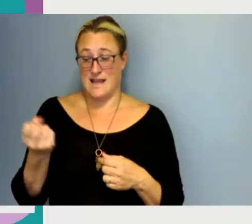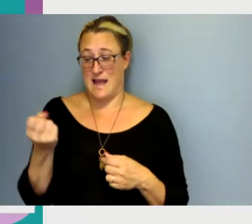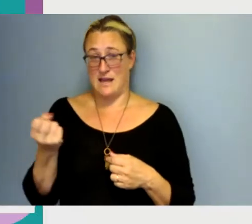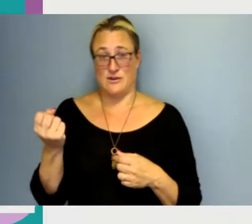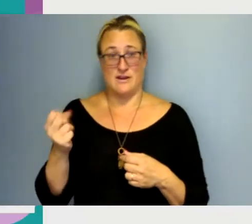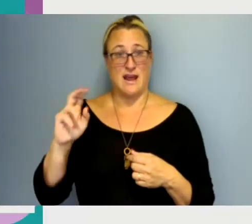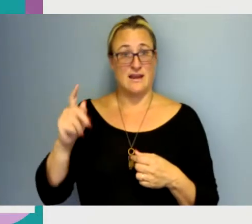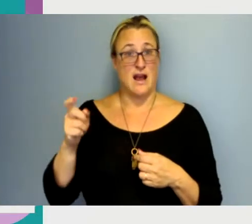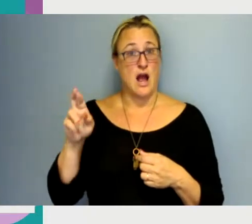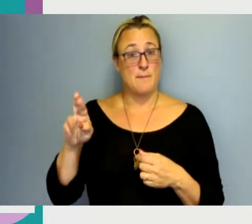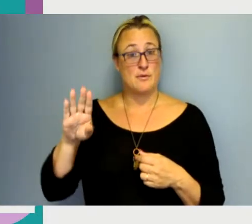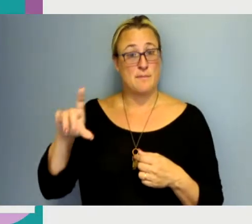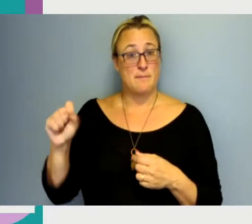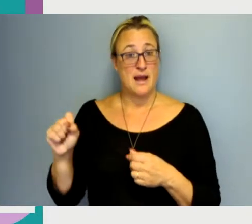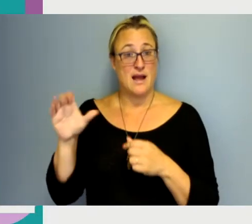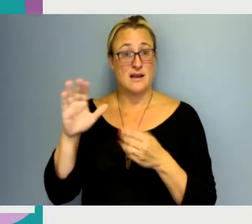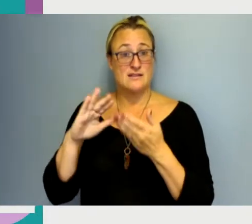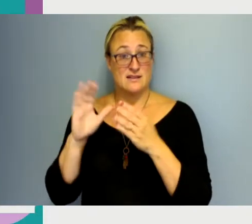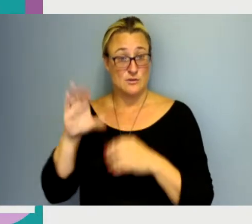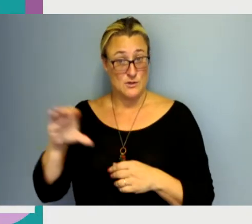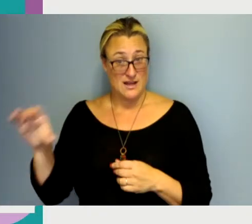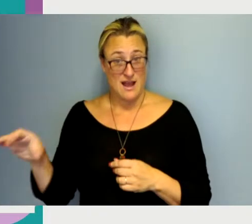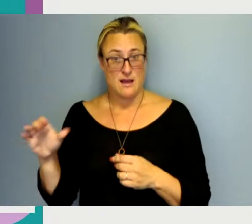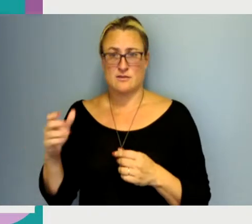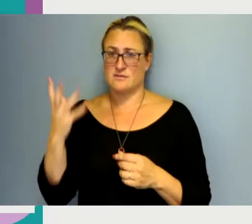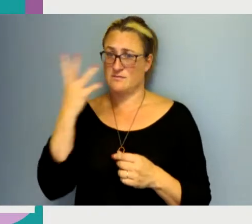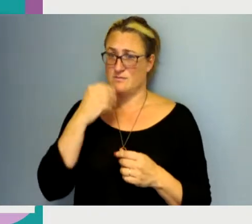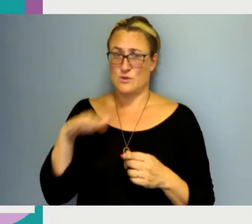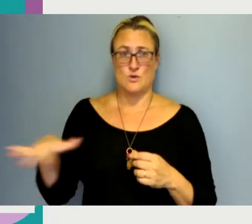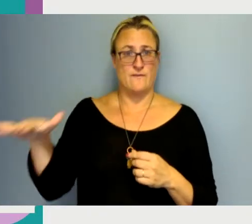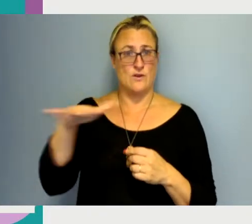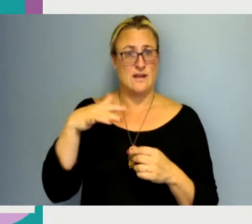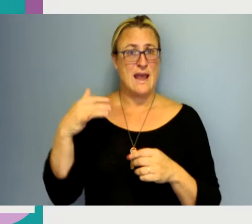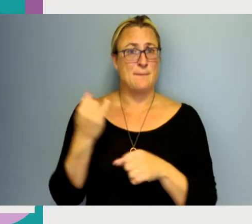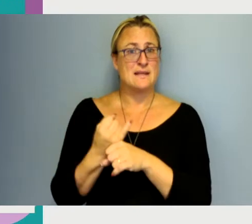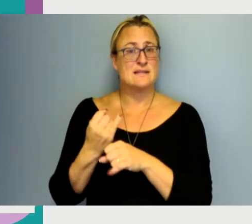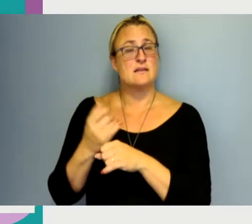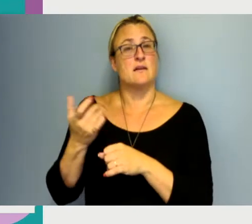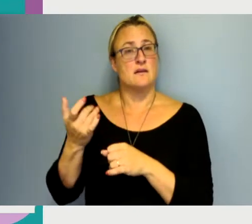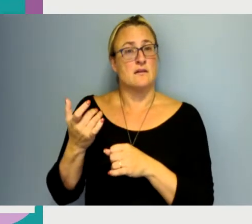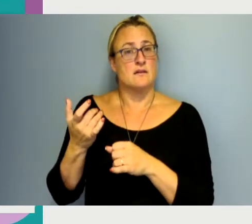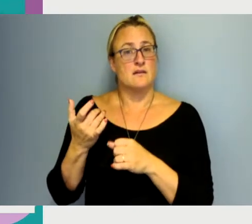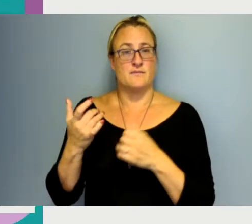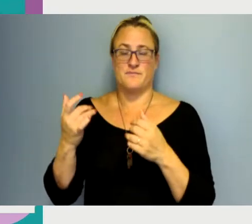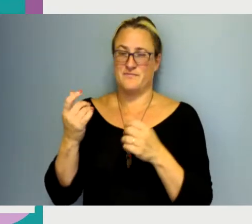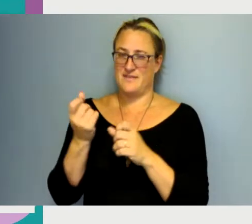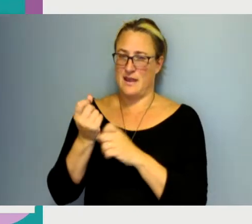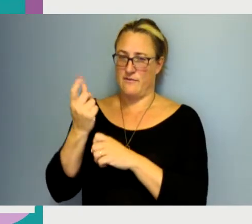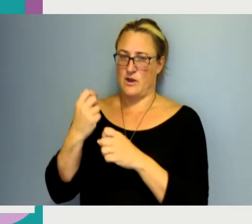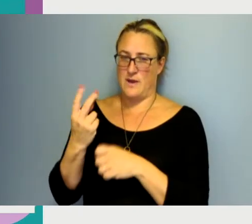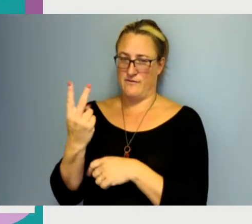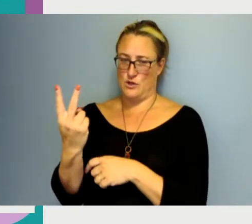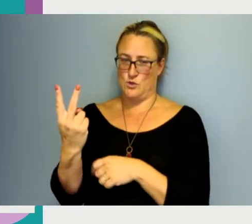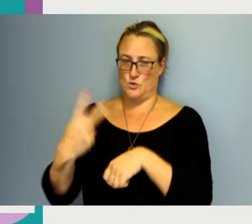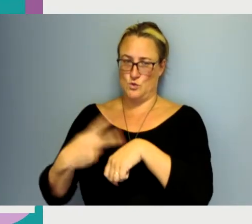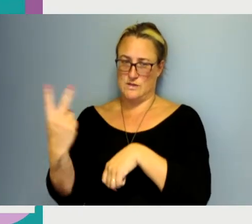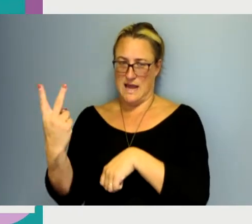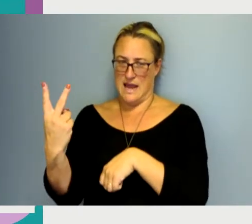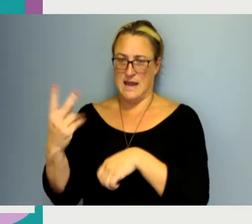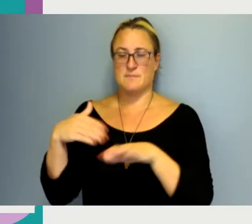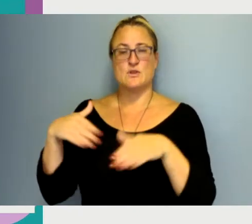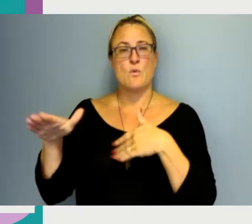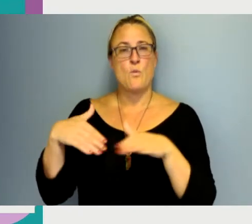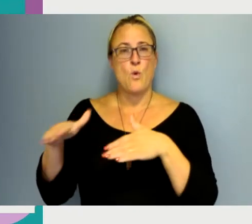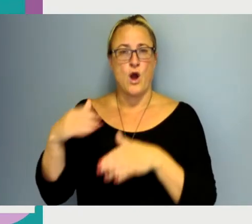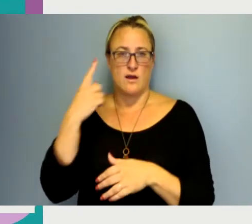Community College, which is a beautiful campus, is the second, every year we have 2 Hold On You Matter suicide prevention walks. So